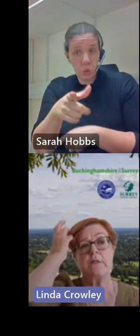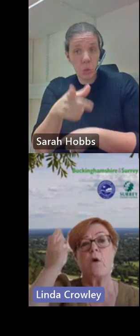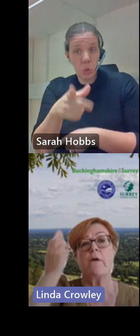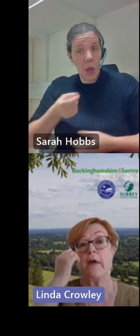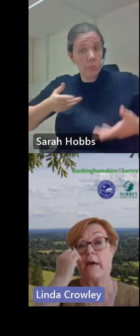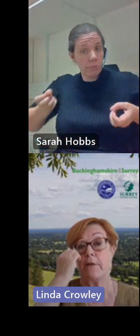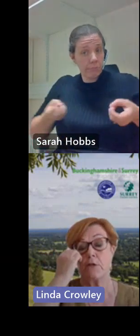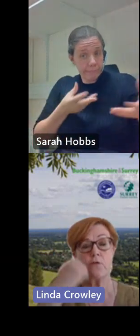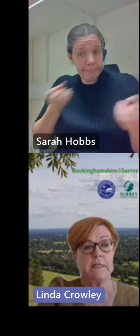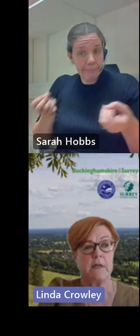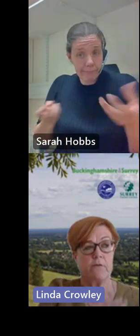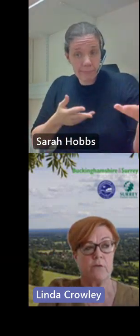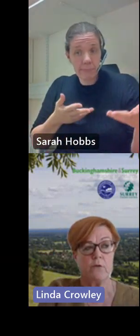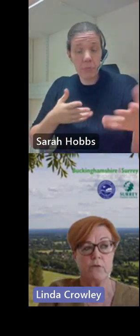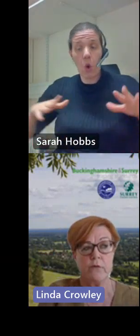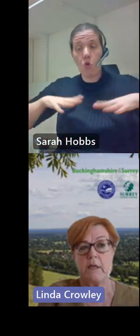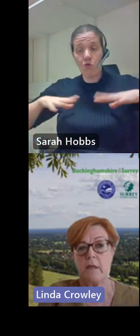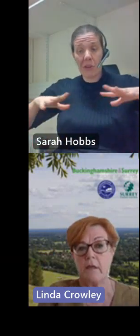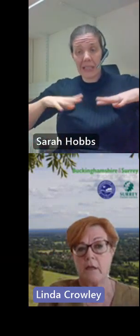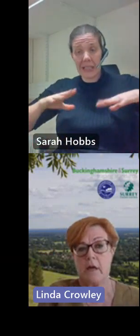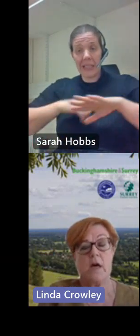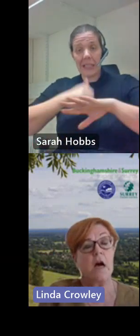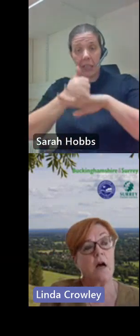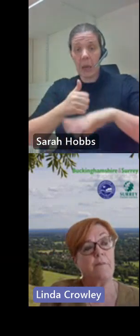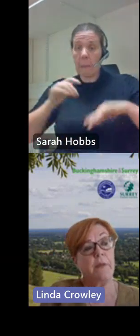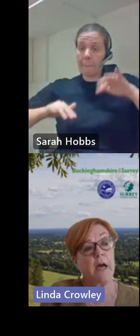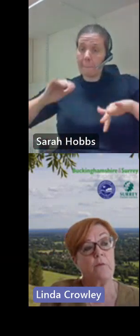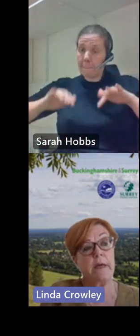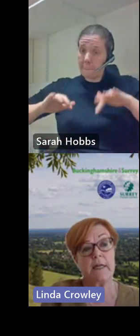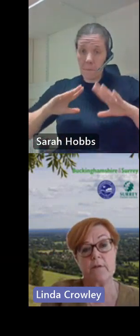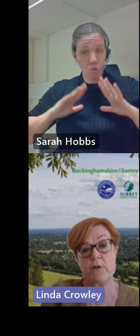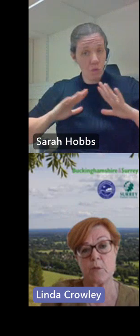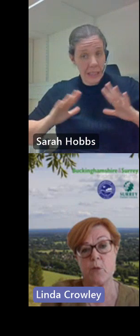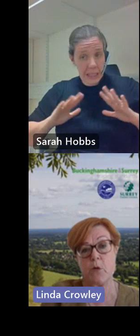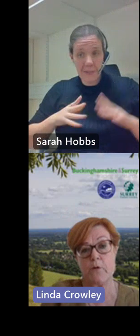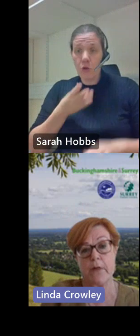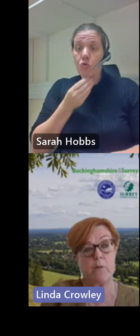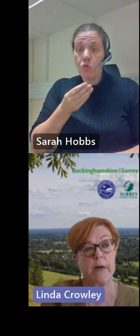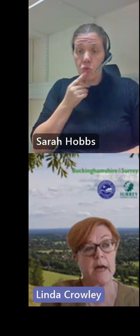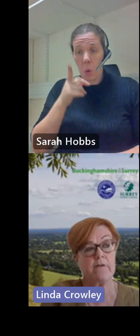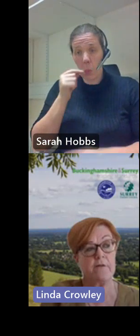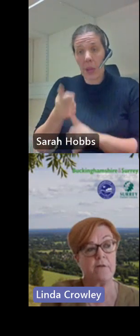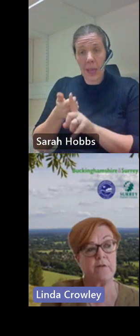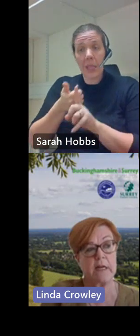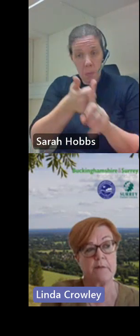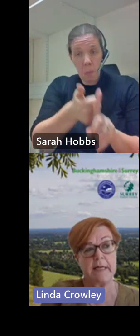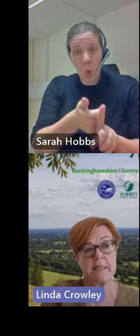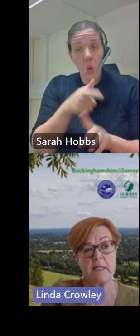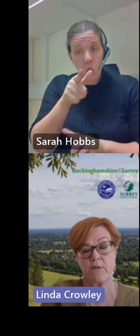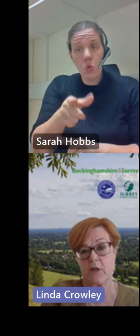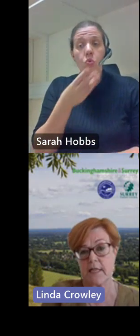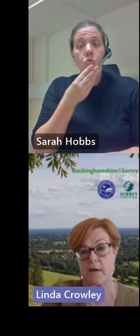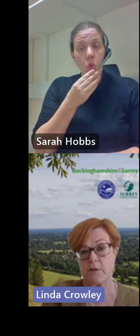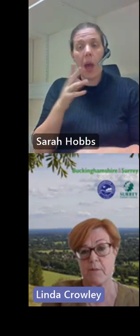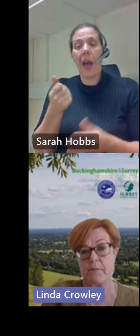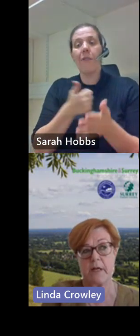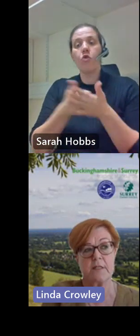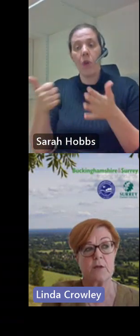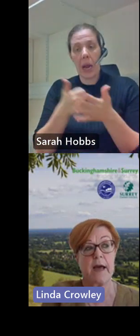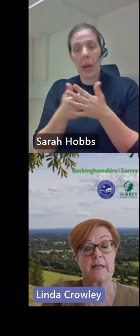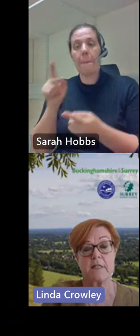then there is one there that's already written, and we can give you support on that. We have regular meetings for our